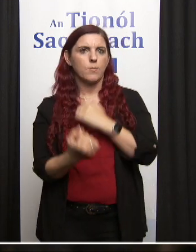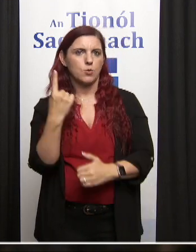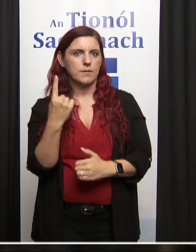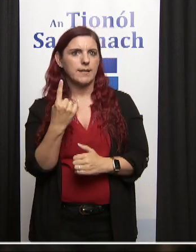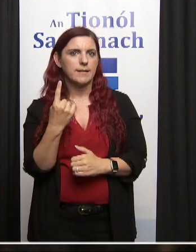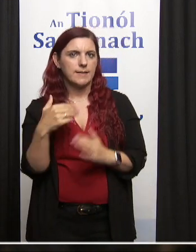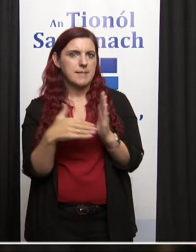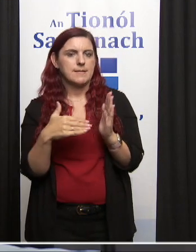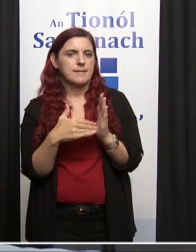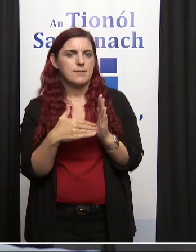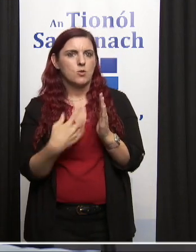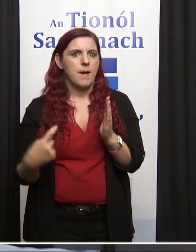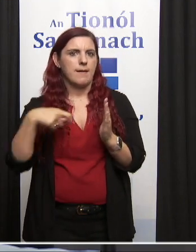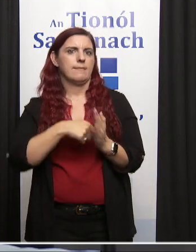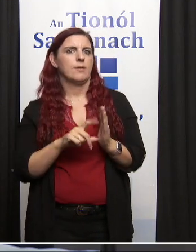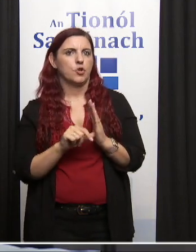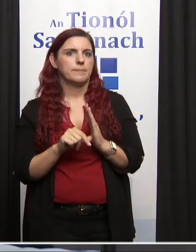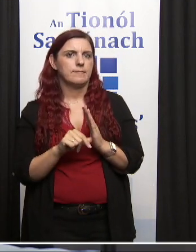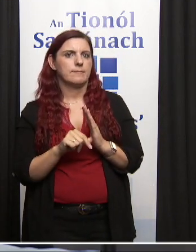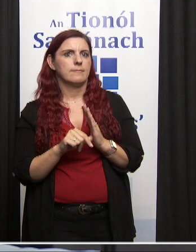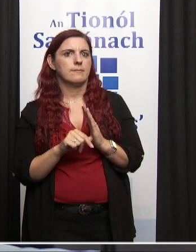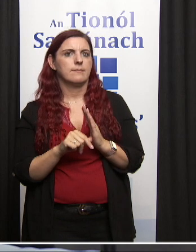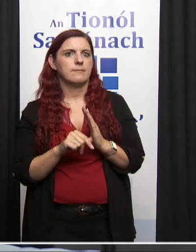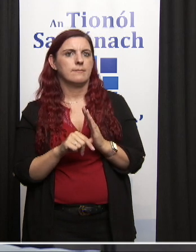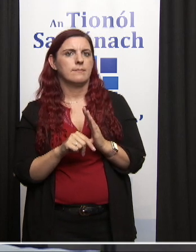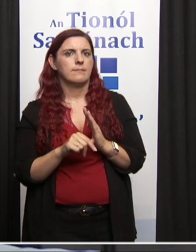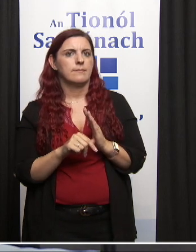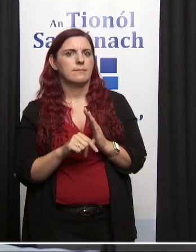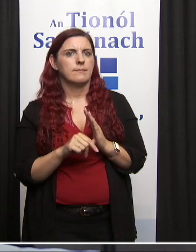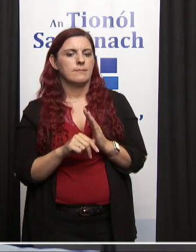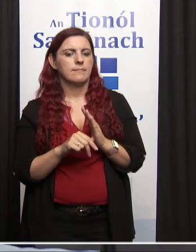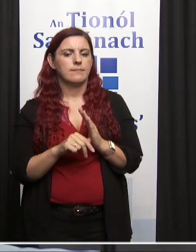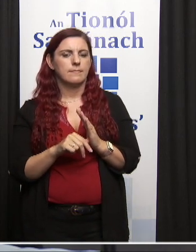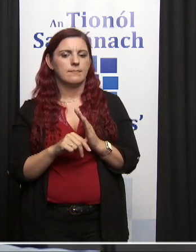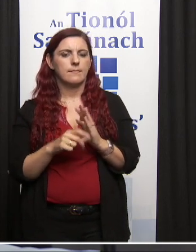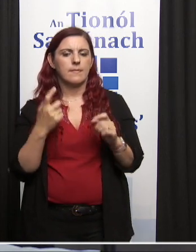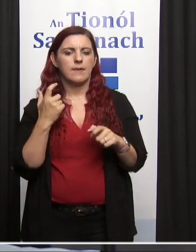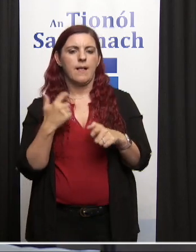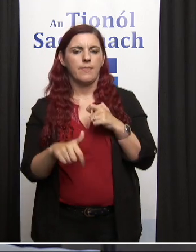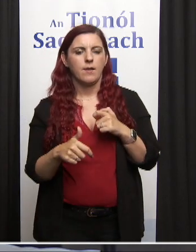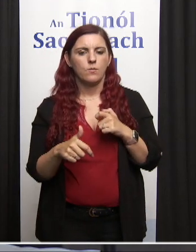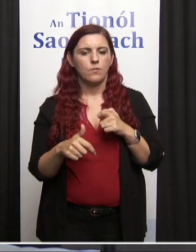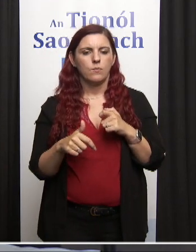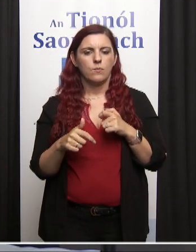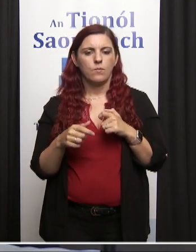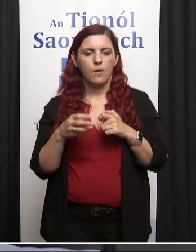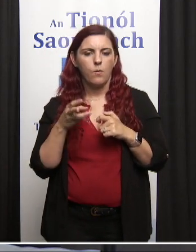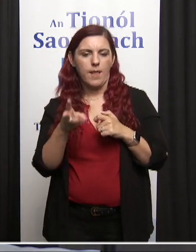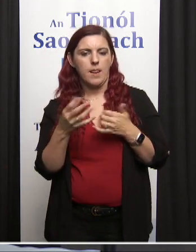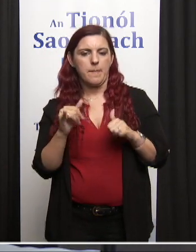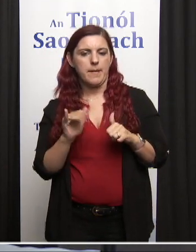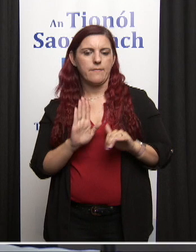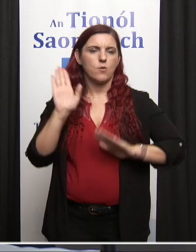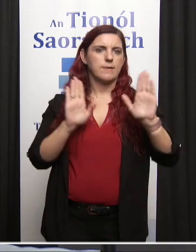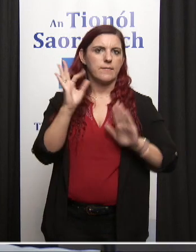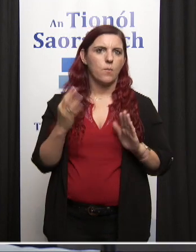opportunity to make a call, and then, subject to the chairman's wishes, perhaps we could have a show of hands whether we wanted to